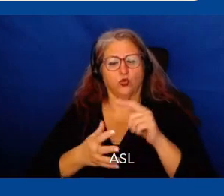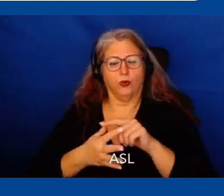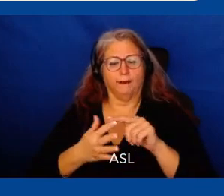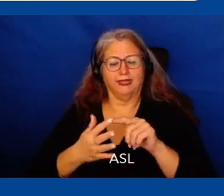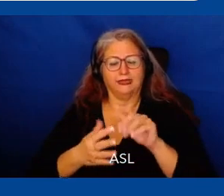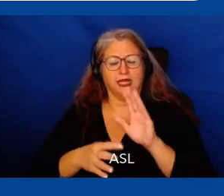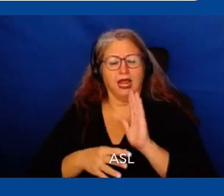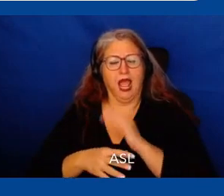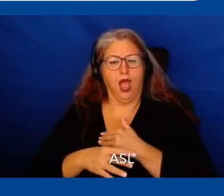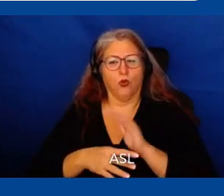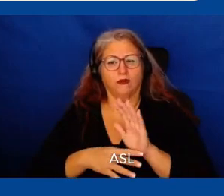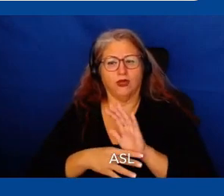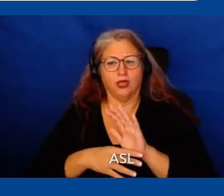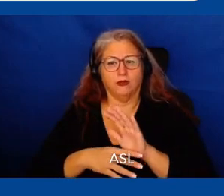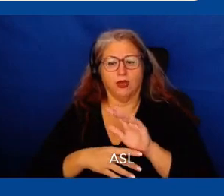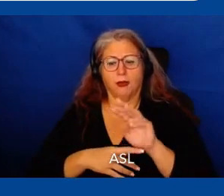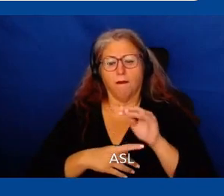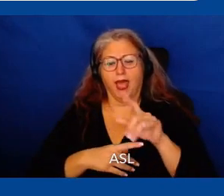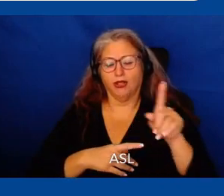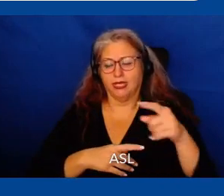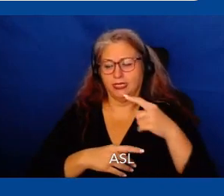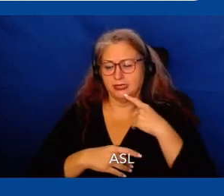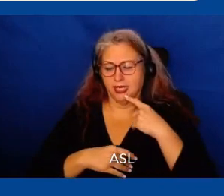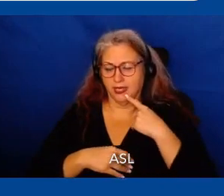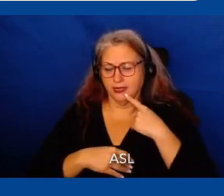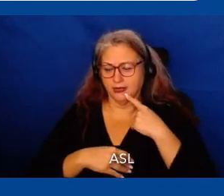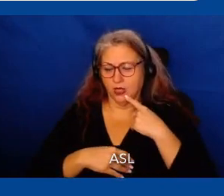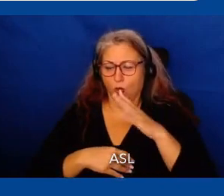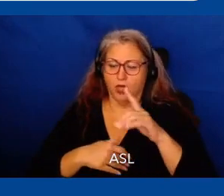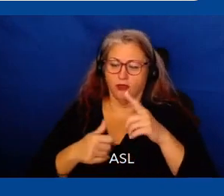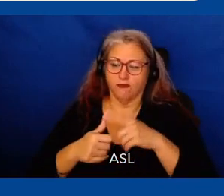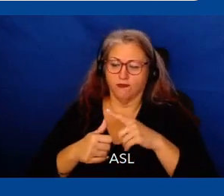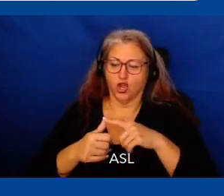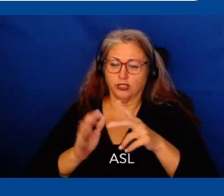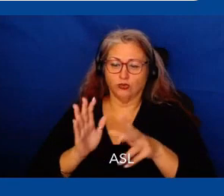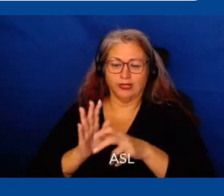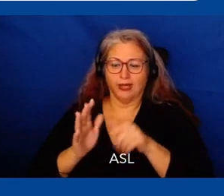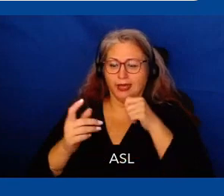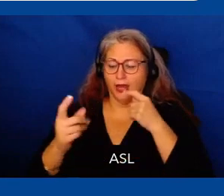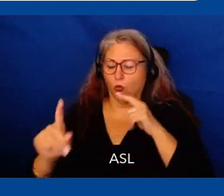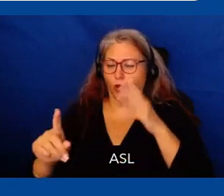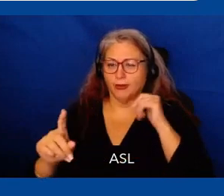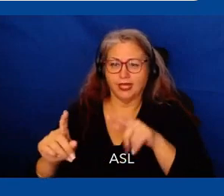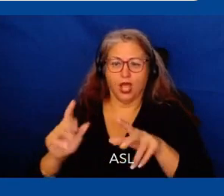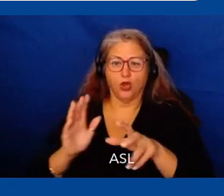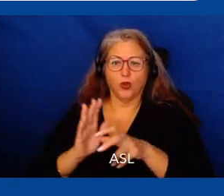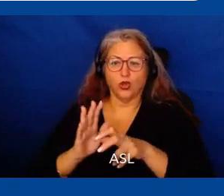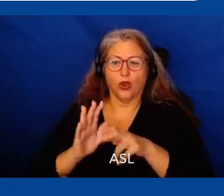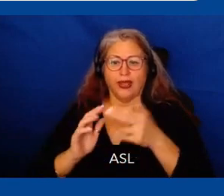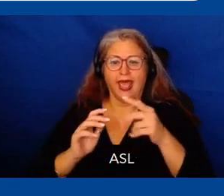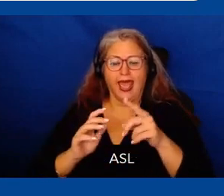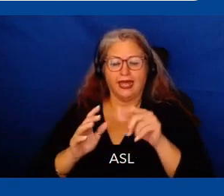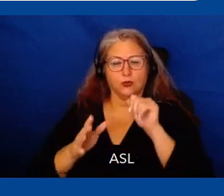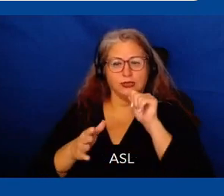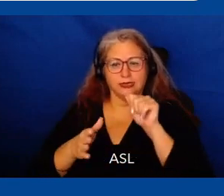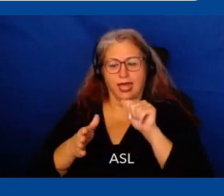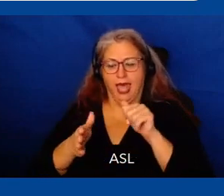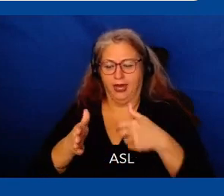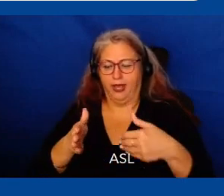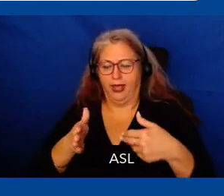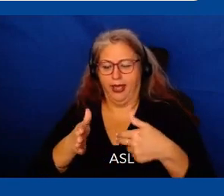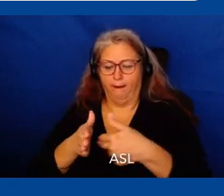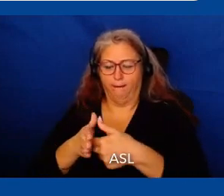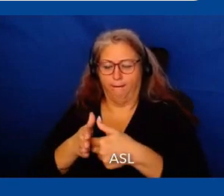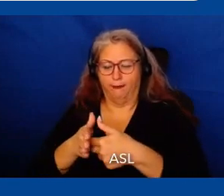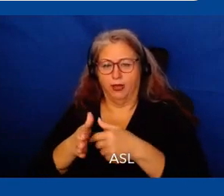where, one point where Michael says, the first take didn't work because the recording head was not against, the tape was not against the